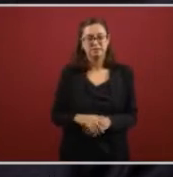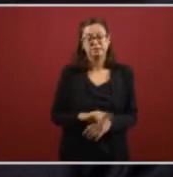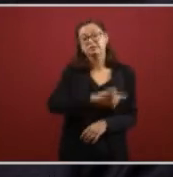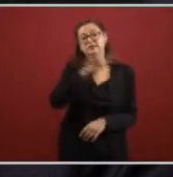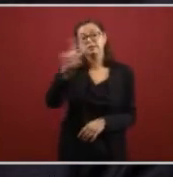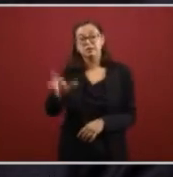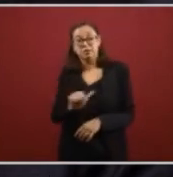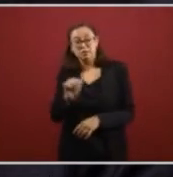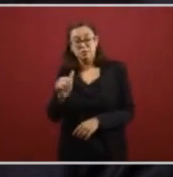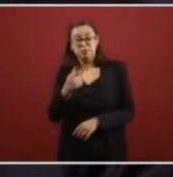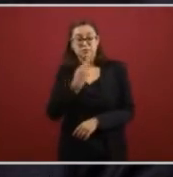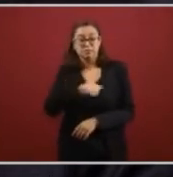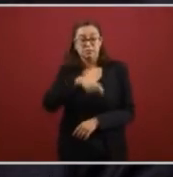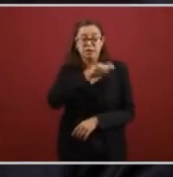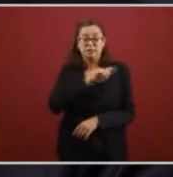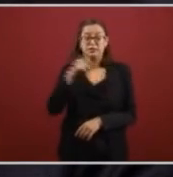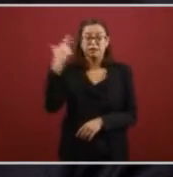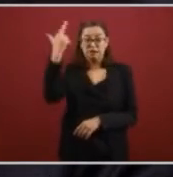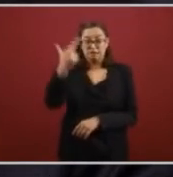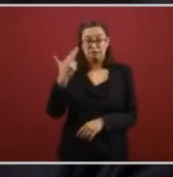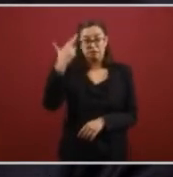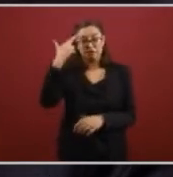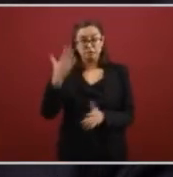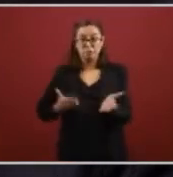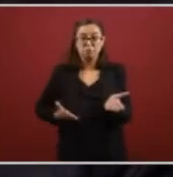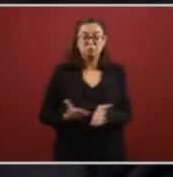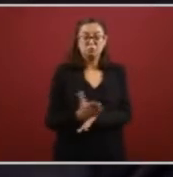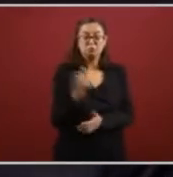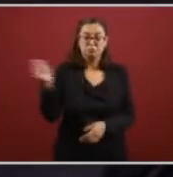And here they had 10 kings.